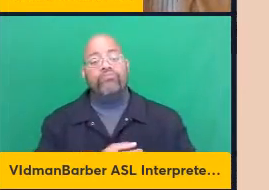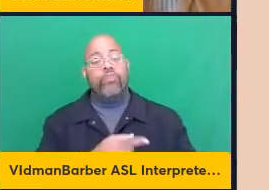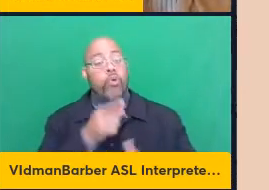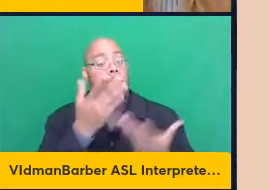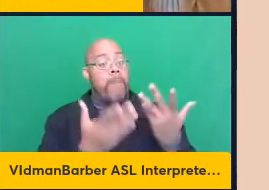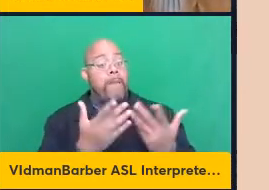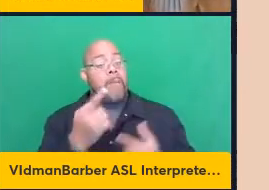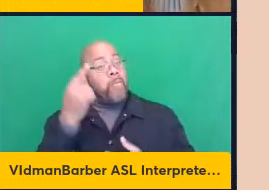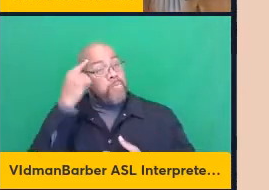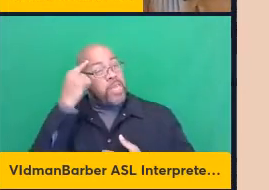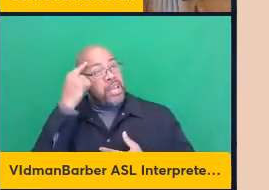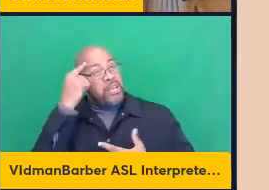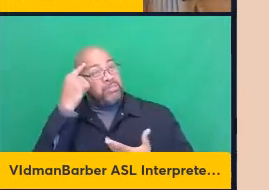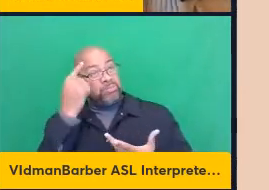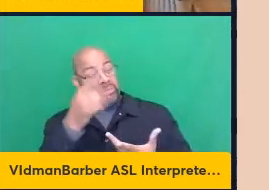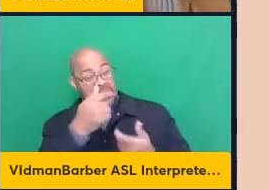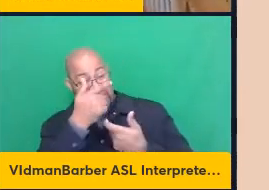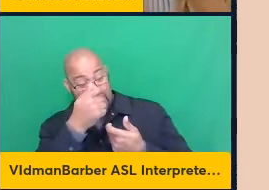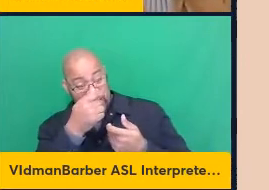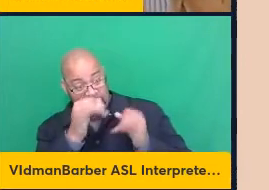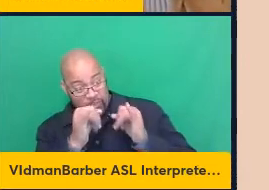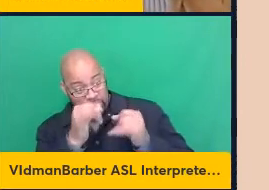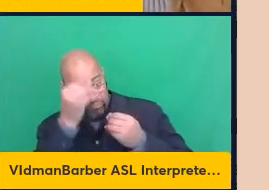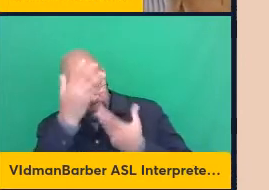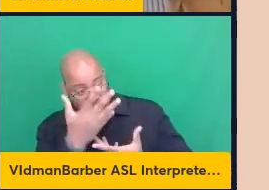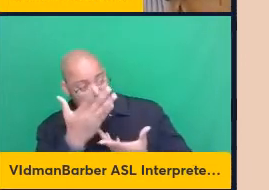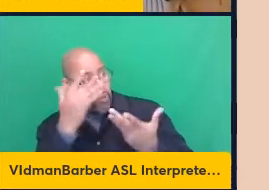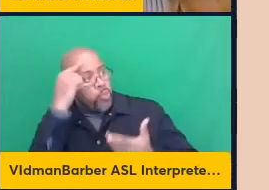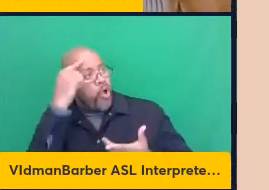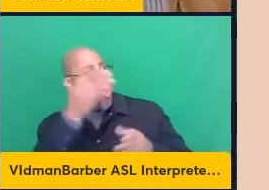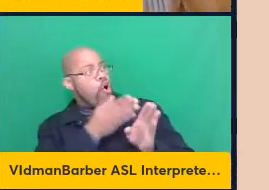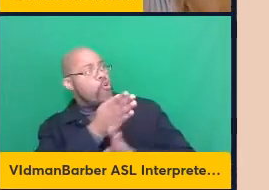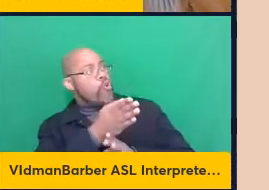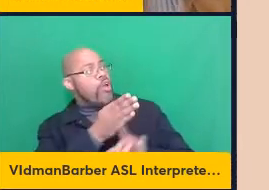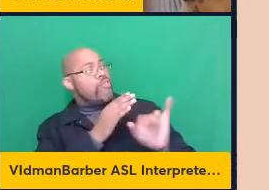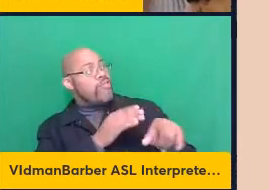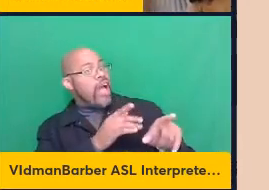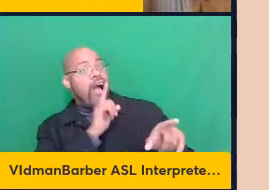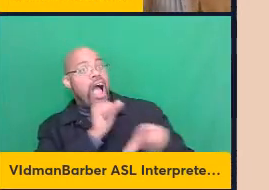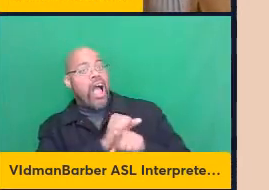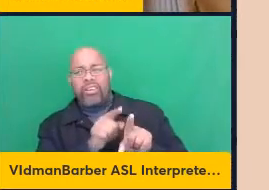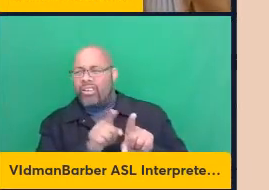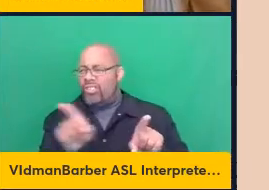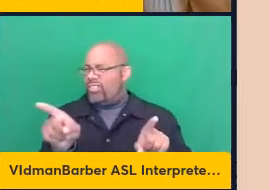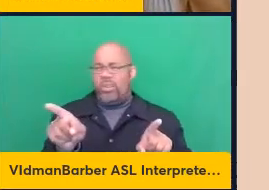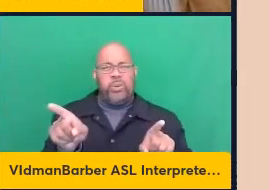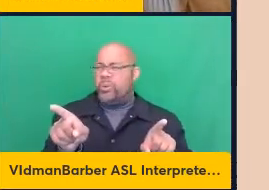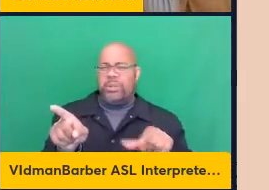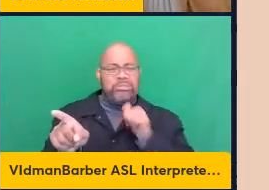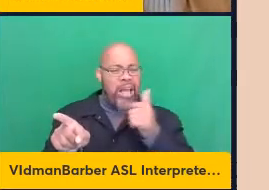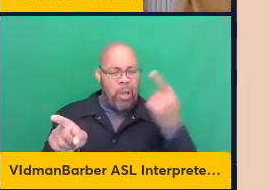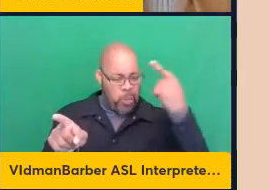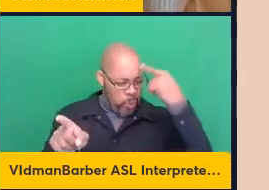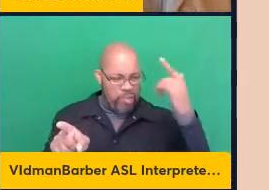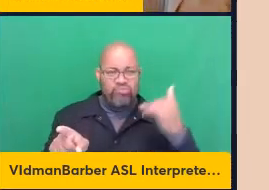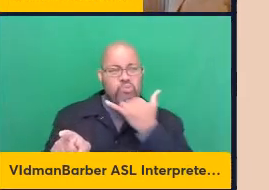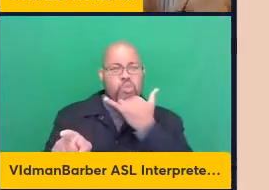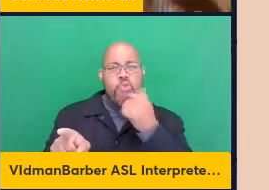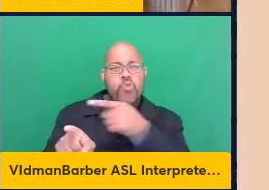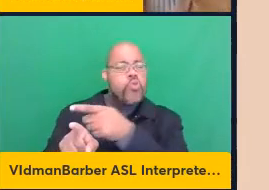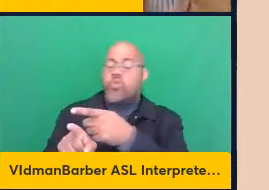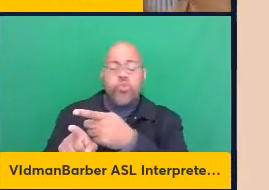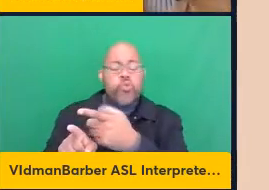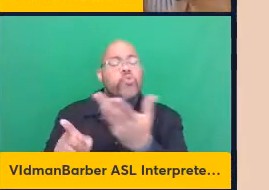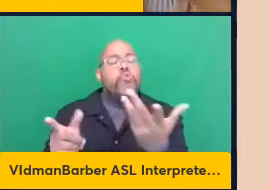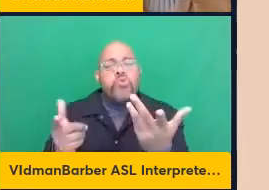may find out from an informational interview that what you thought a career path is and what it actually is are two different things, right? I remember when